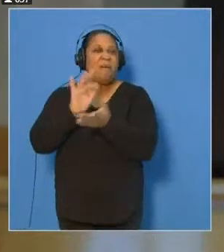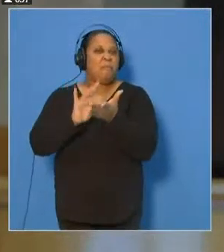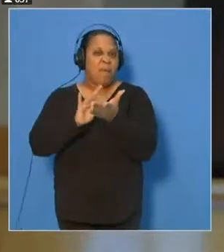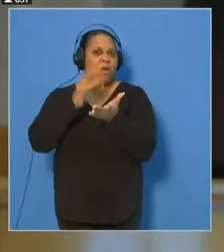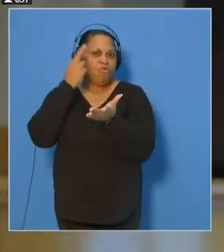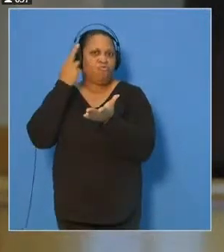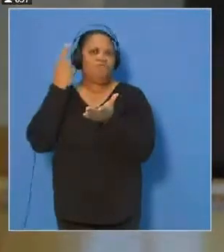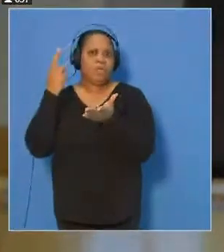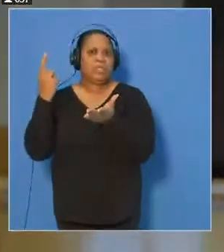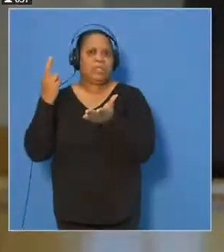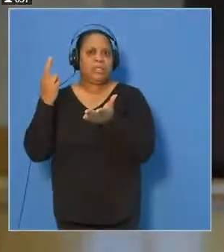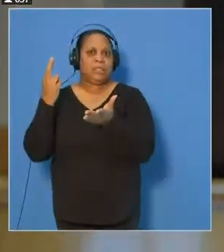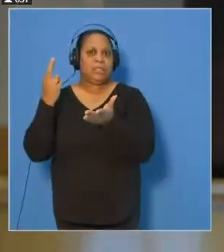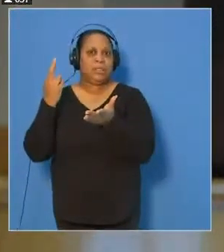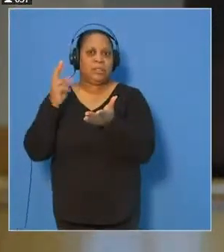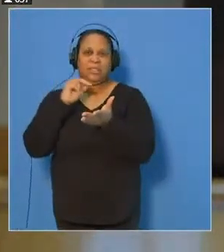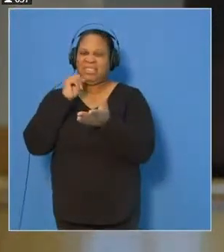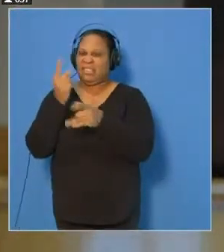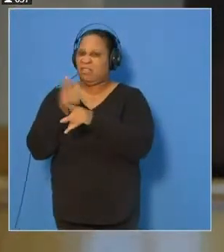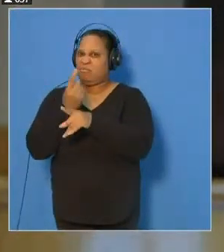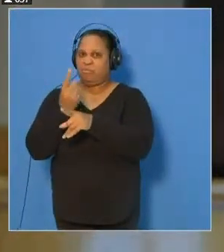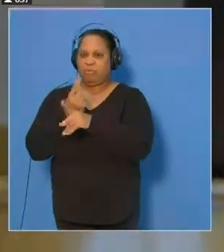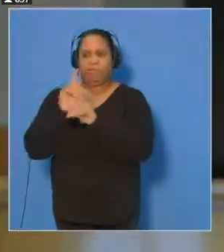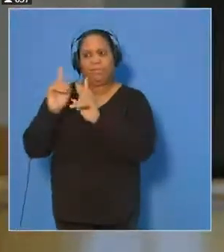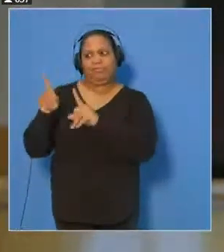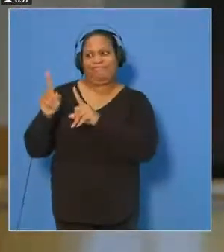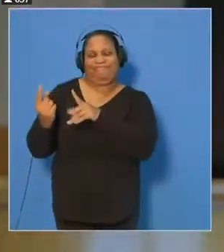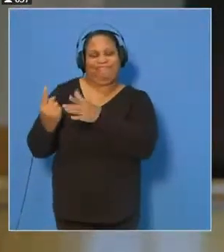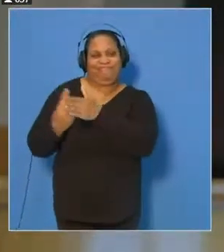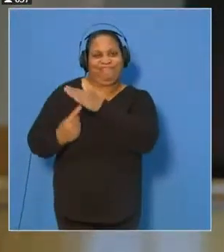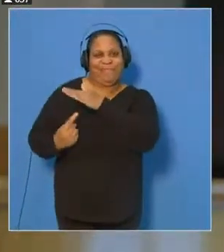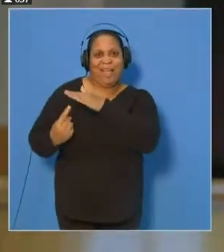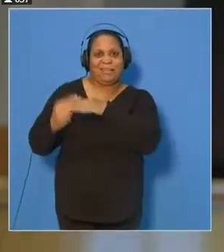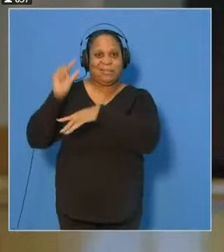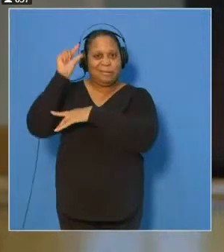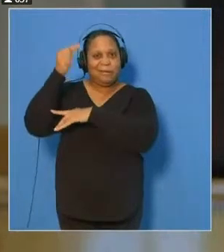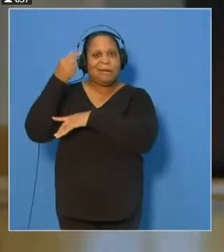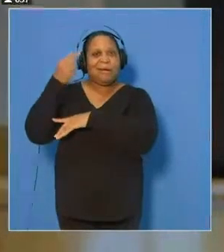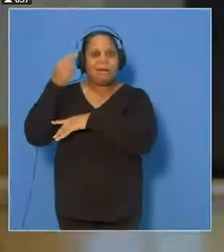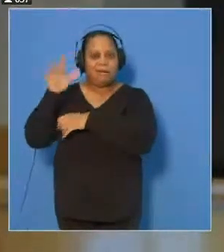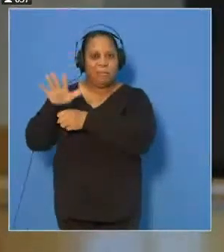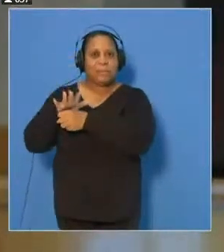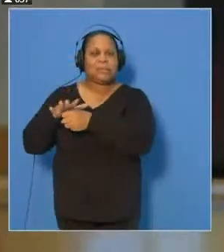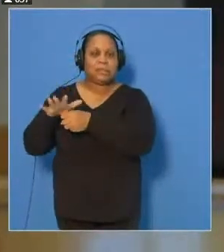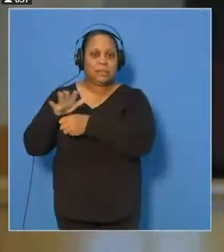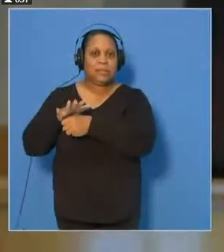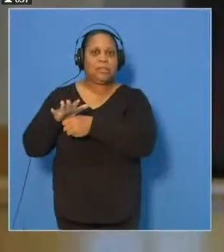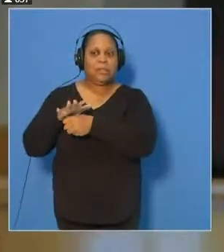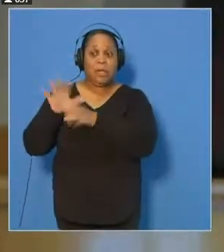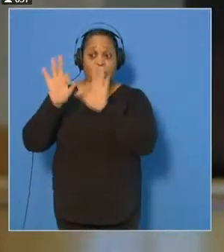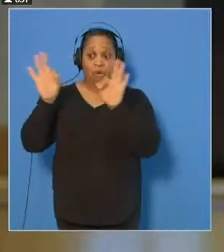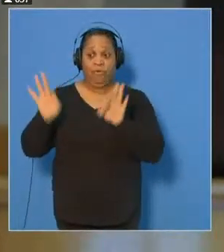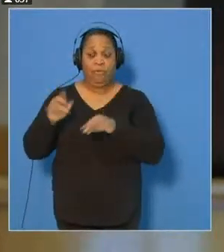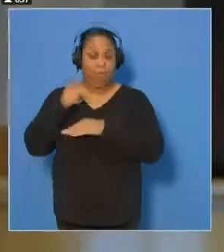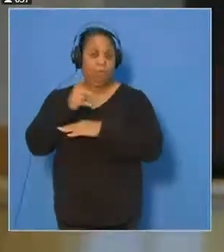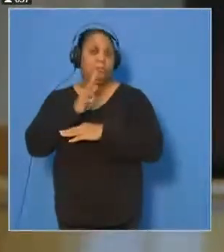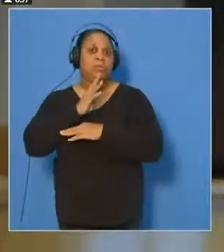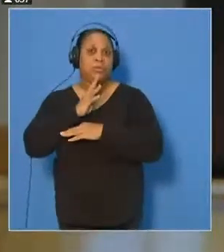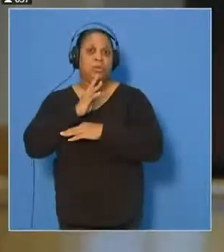reasons, it would not be appropriate for them to be isolated in a government facility. On the form to which you're speaking